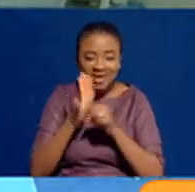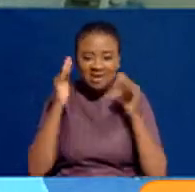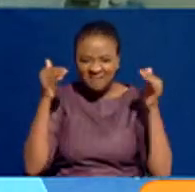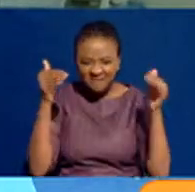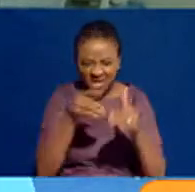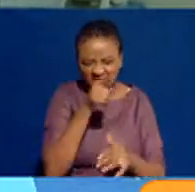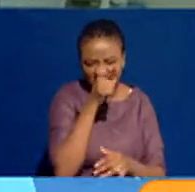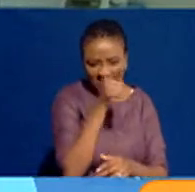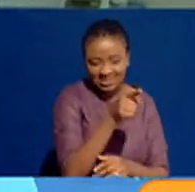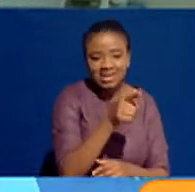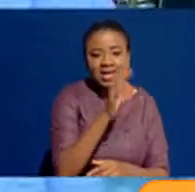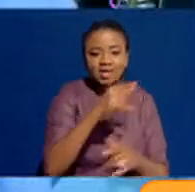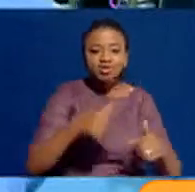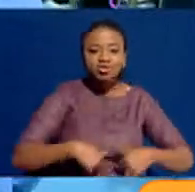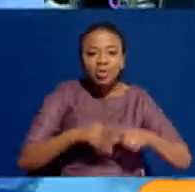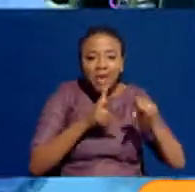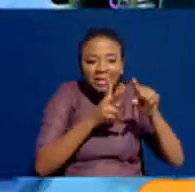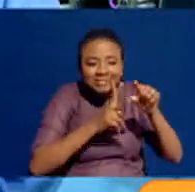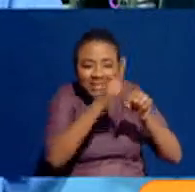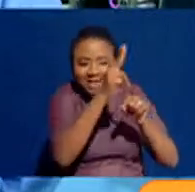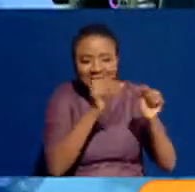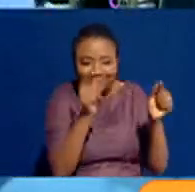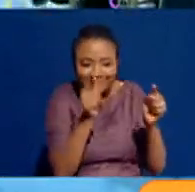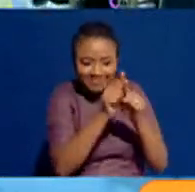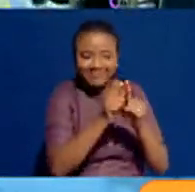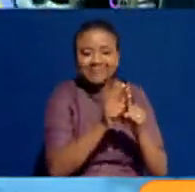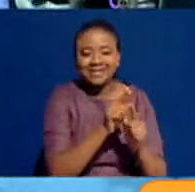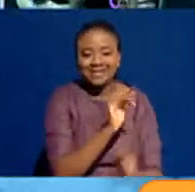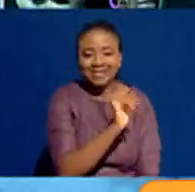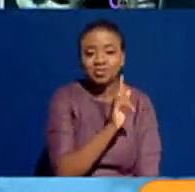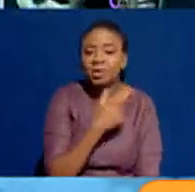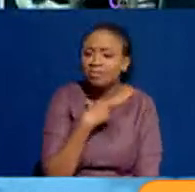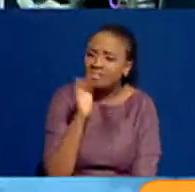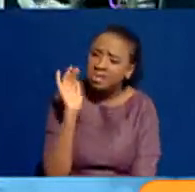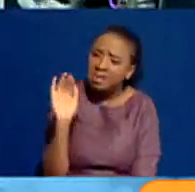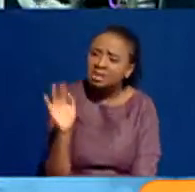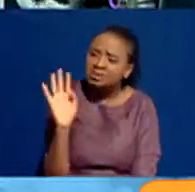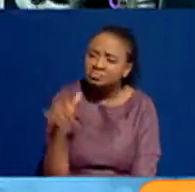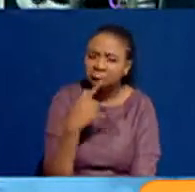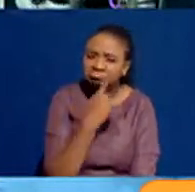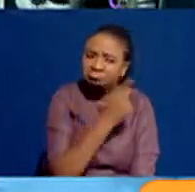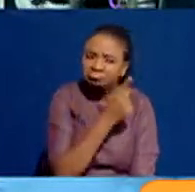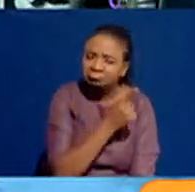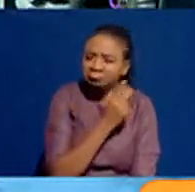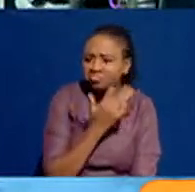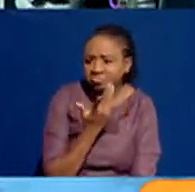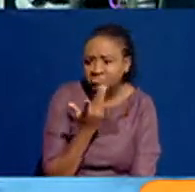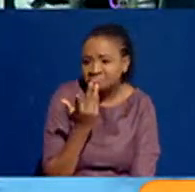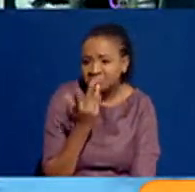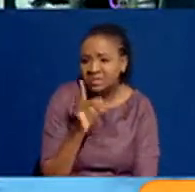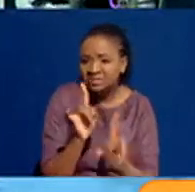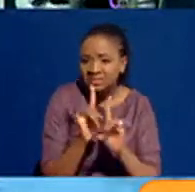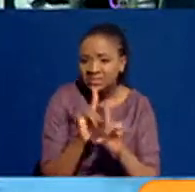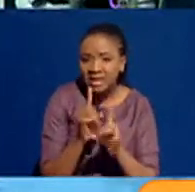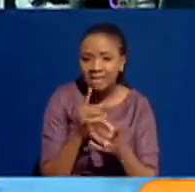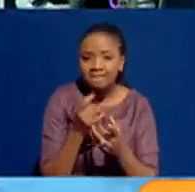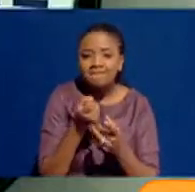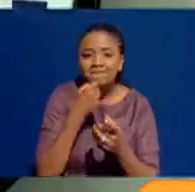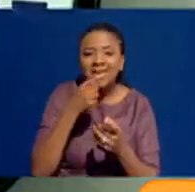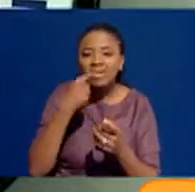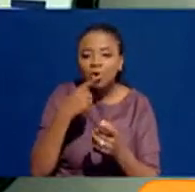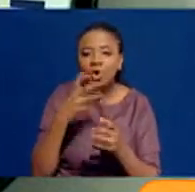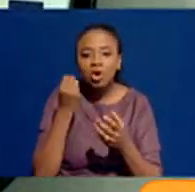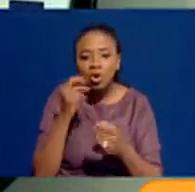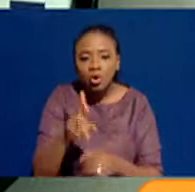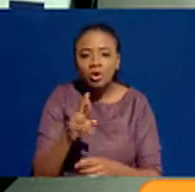sleeve. But we still do bypass. I ask Dr. Kaisa whether bariatric surgery is a cosmetic or medical